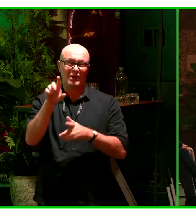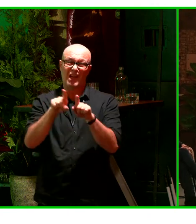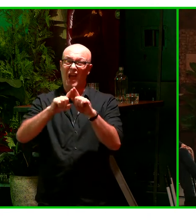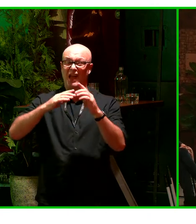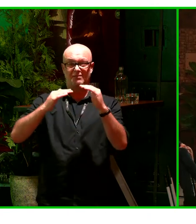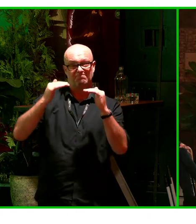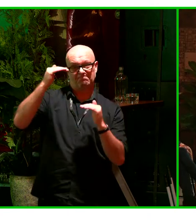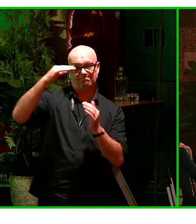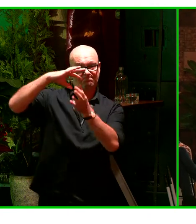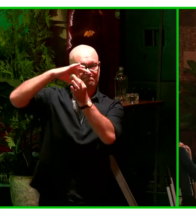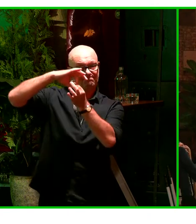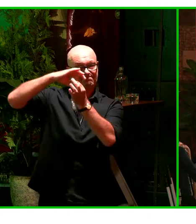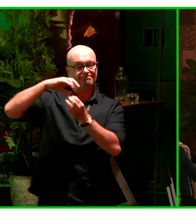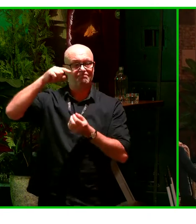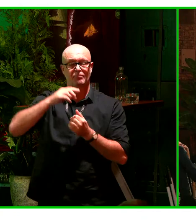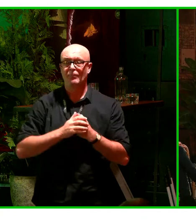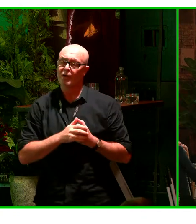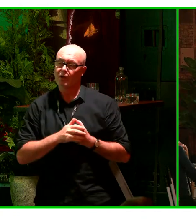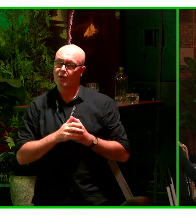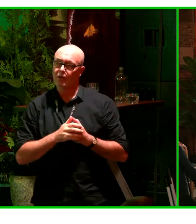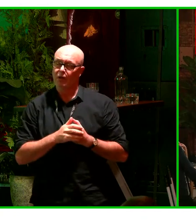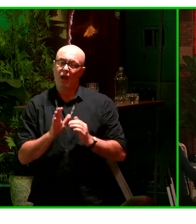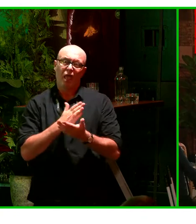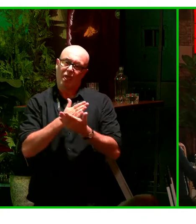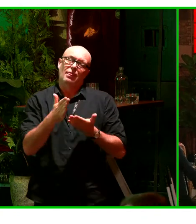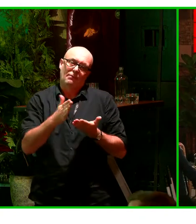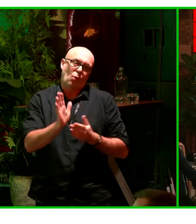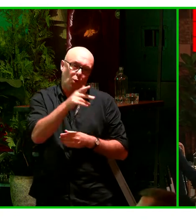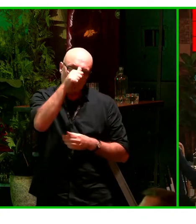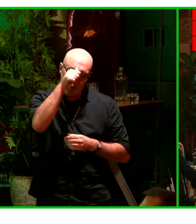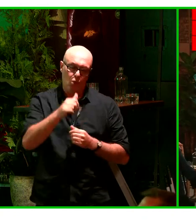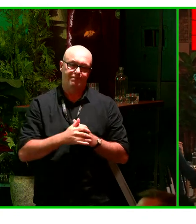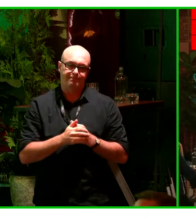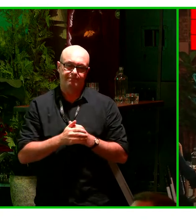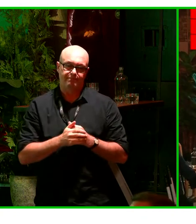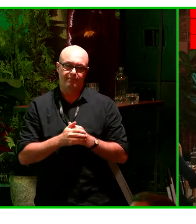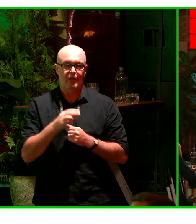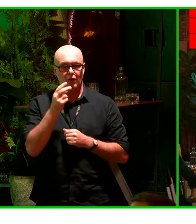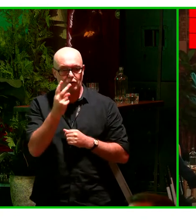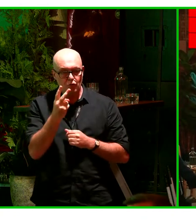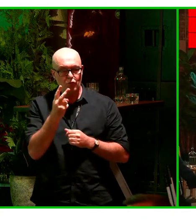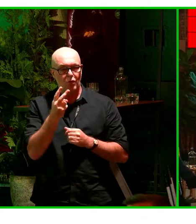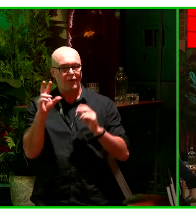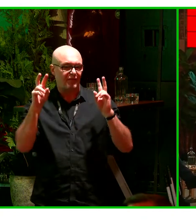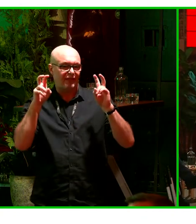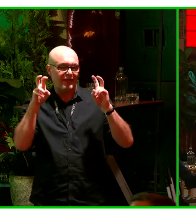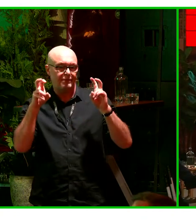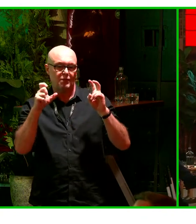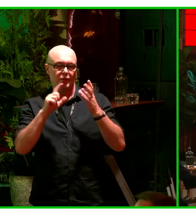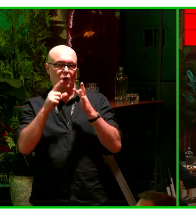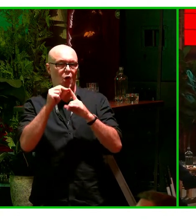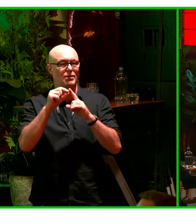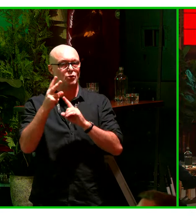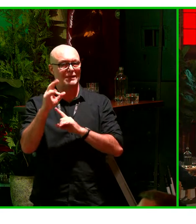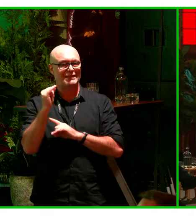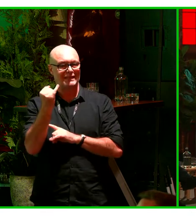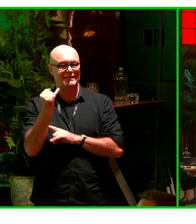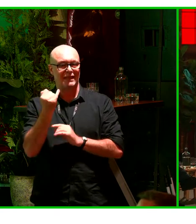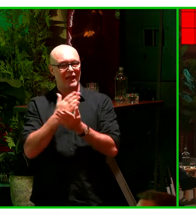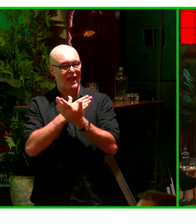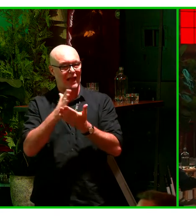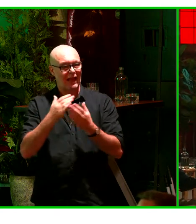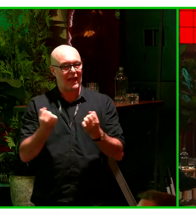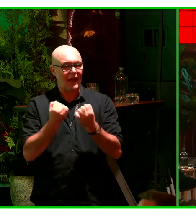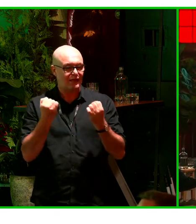here. Now, obviously, as we all know, two of the themes of COP26 are clean energy